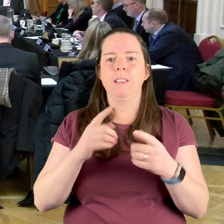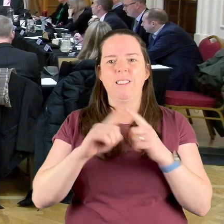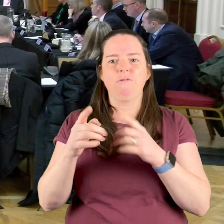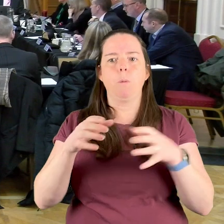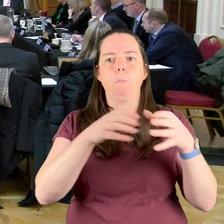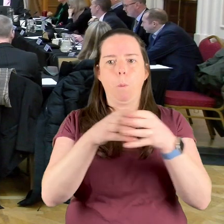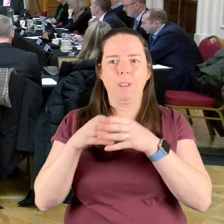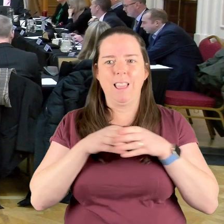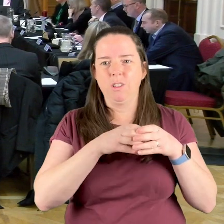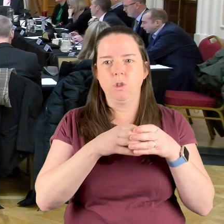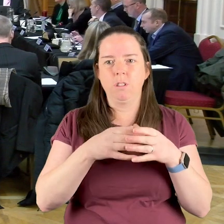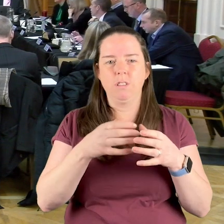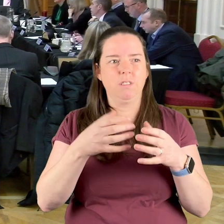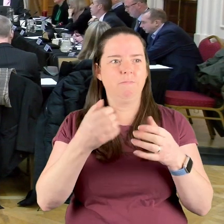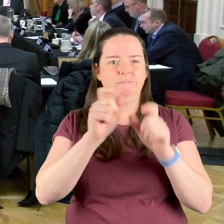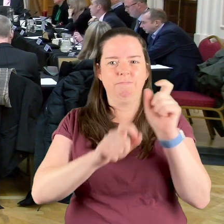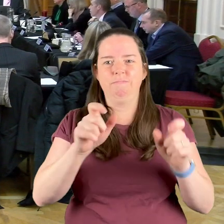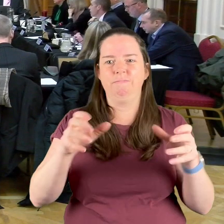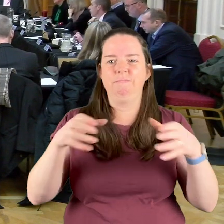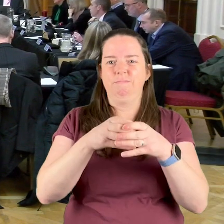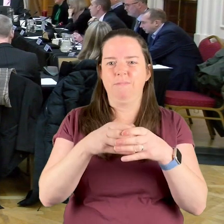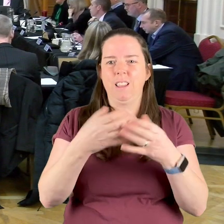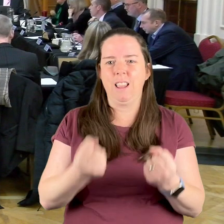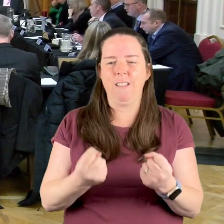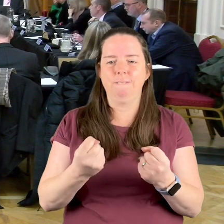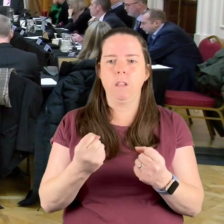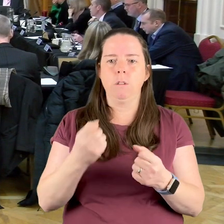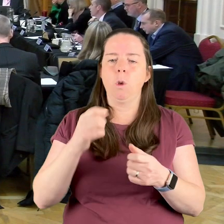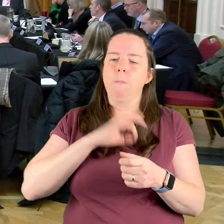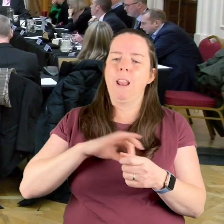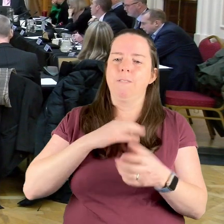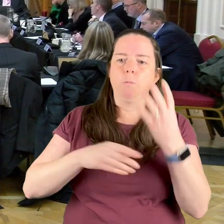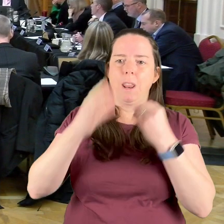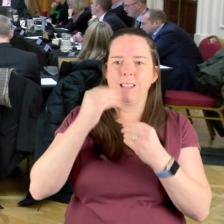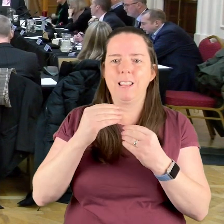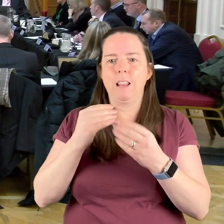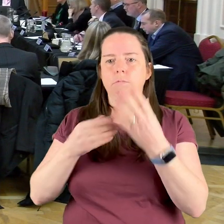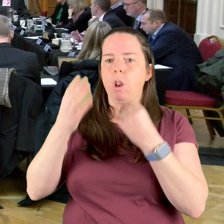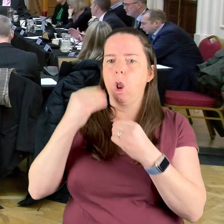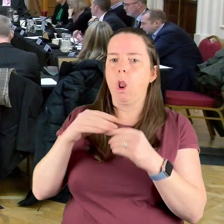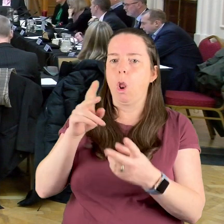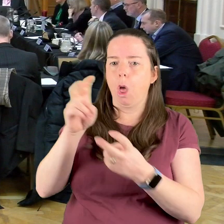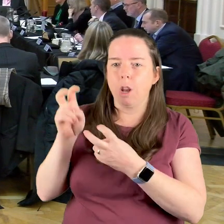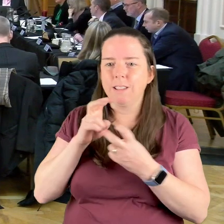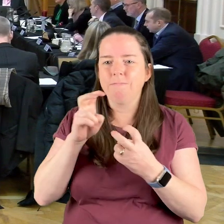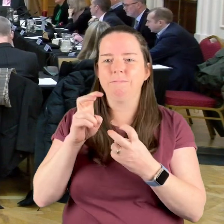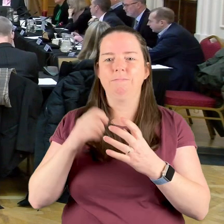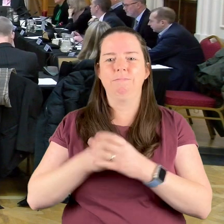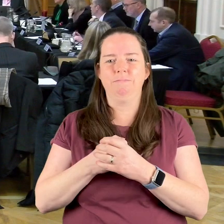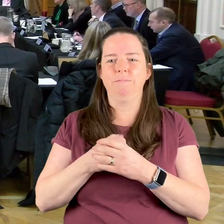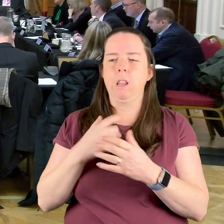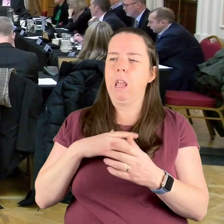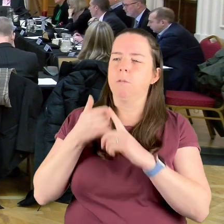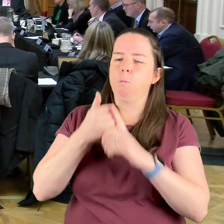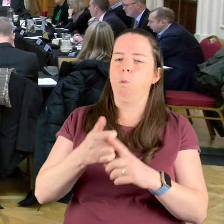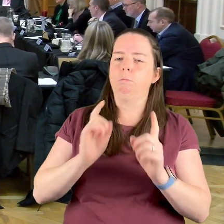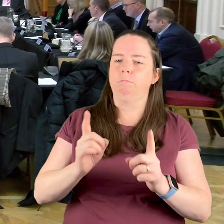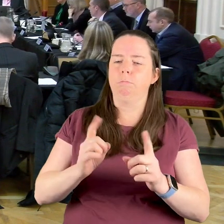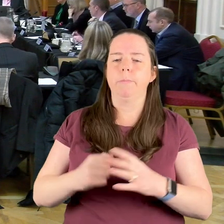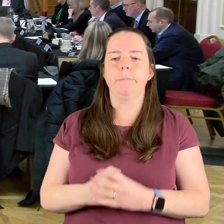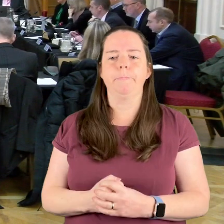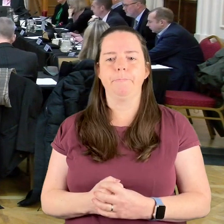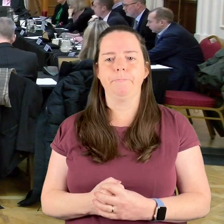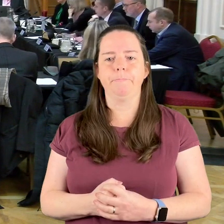reflective of the different populations that we serve, and there will be some benefits from listening and learning from each other, and I'd certainly support an element of that